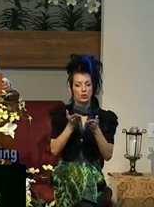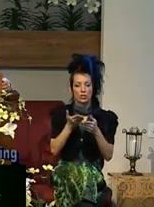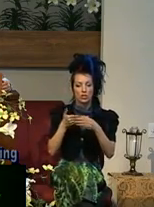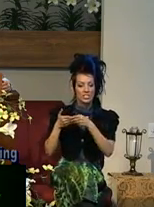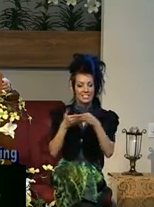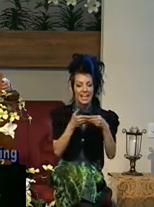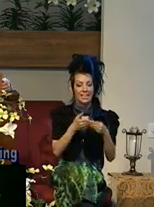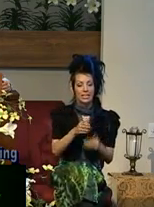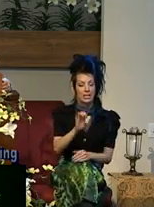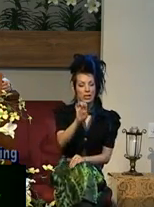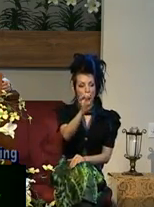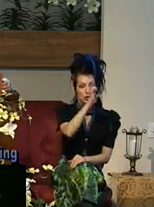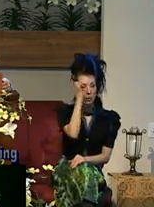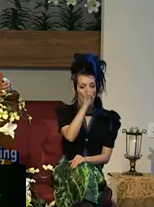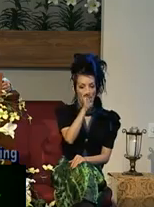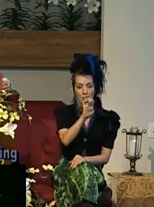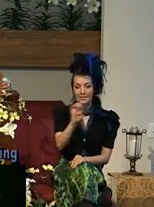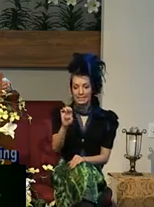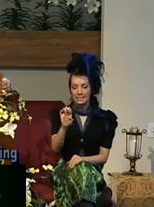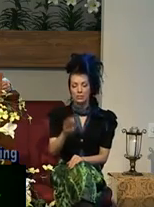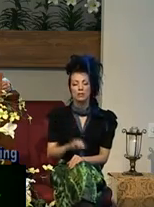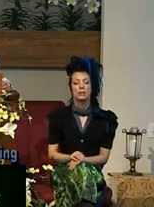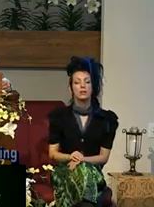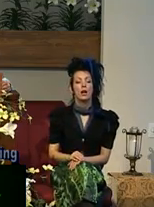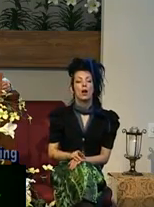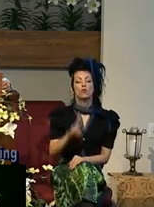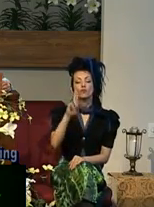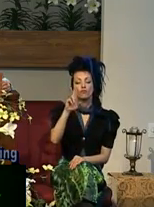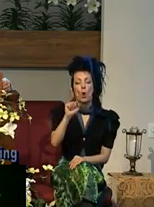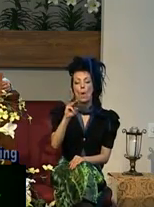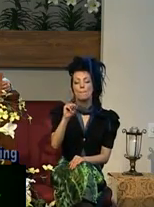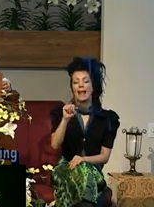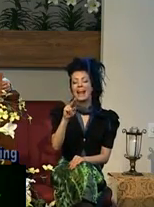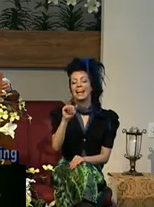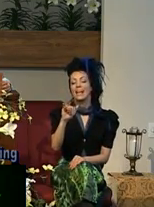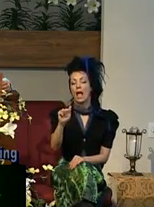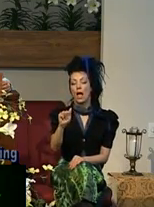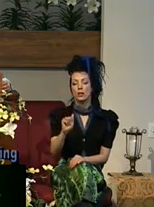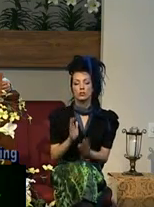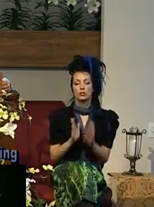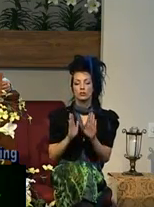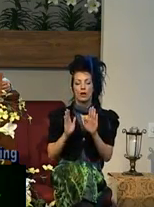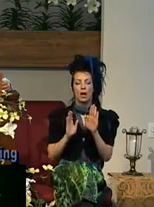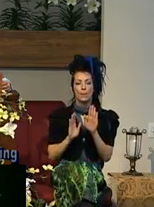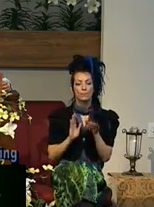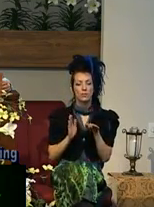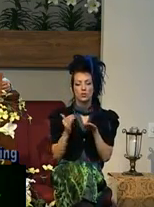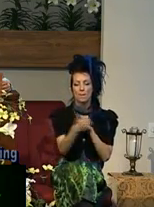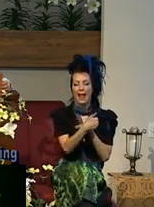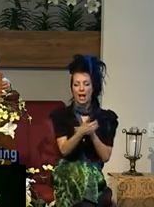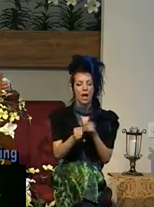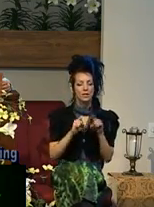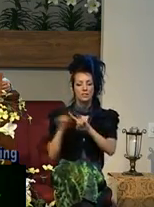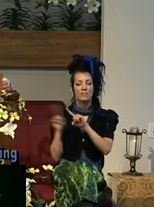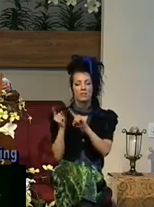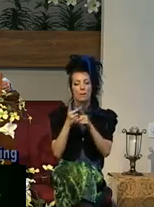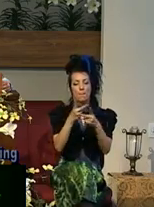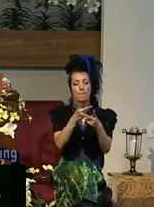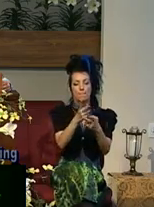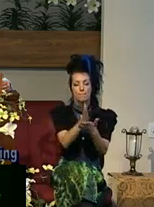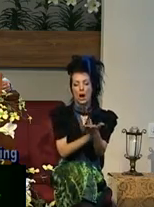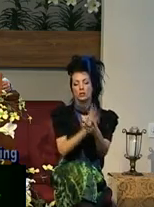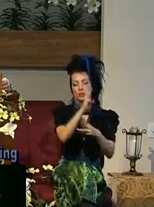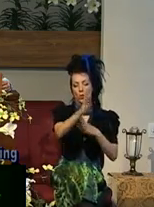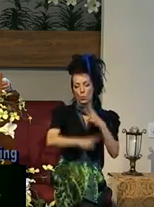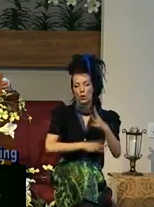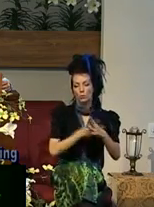and Romania. She's led it in Jamaica. She's led it, importantly, in Uganda and many, many other parts of the world where justice is